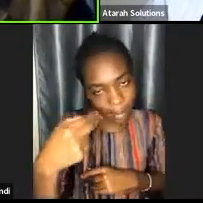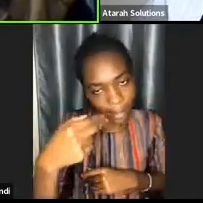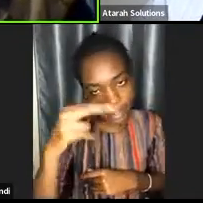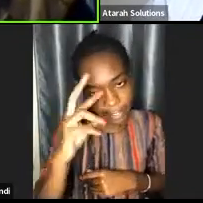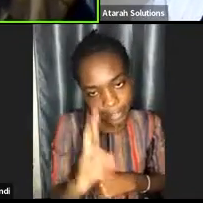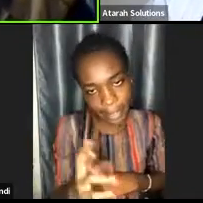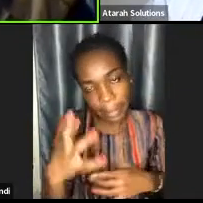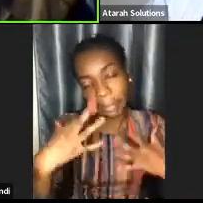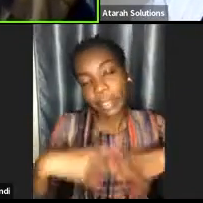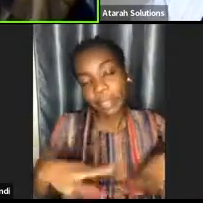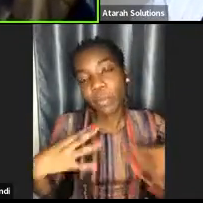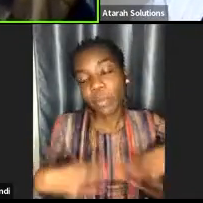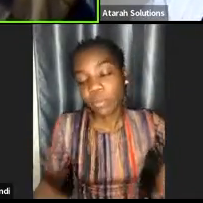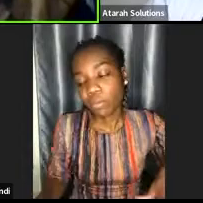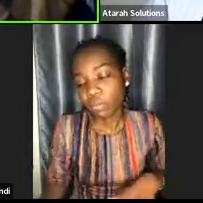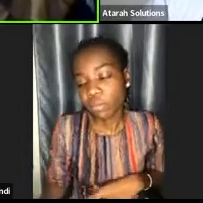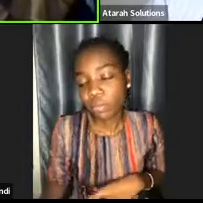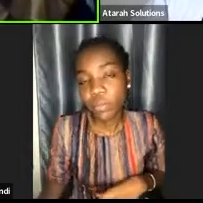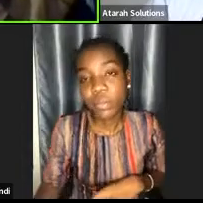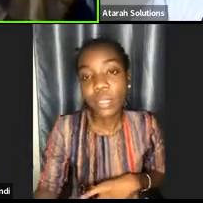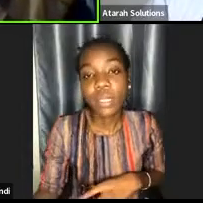people to